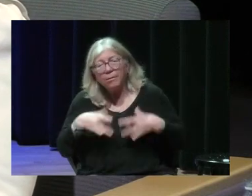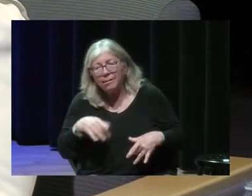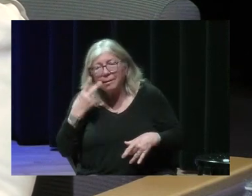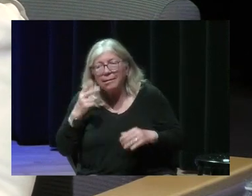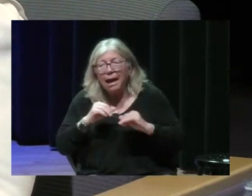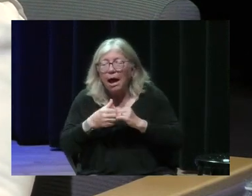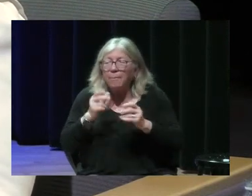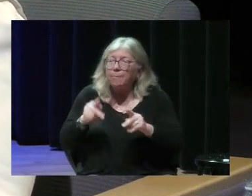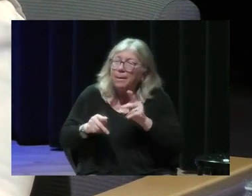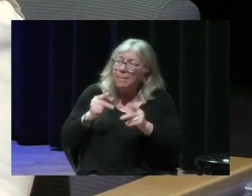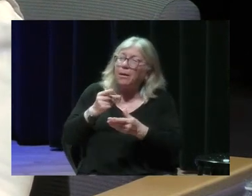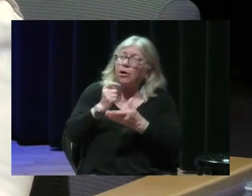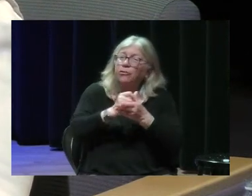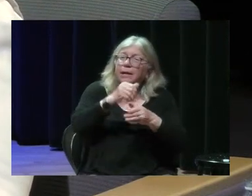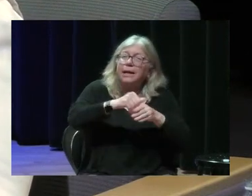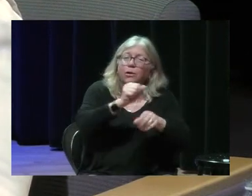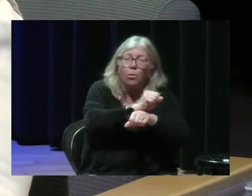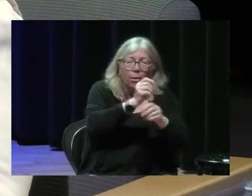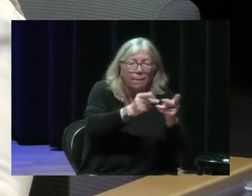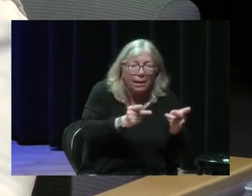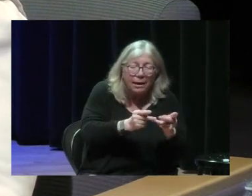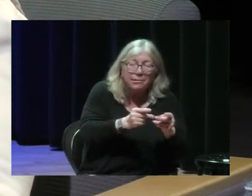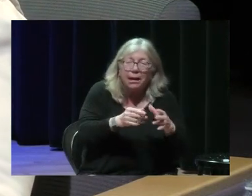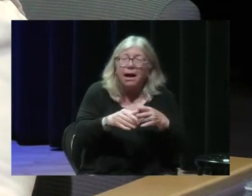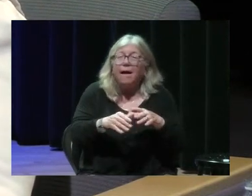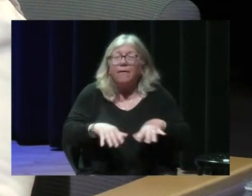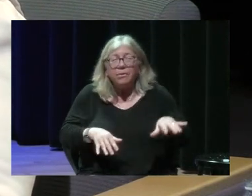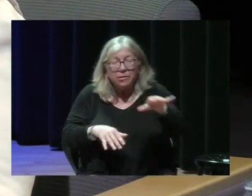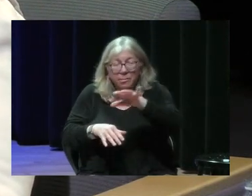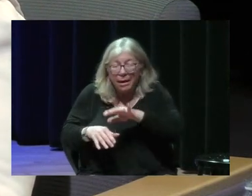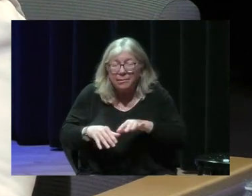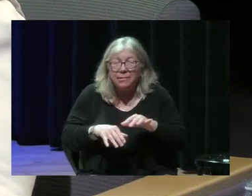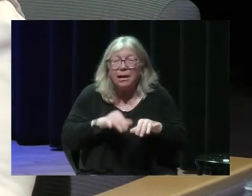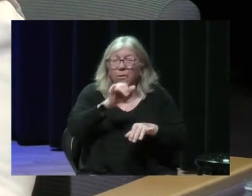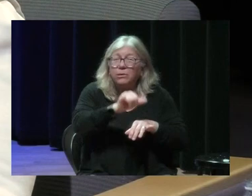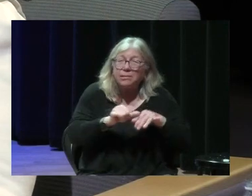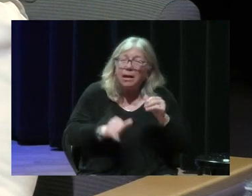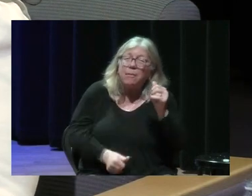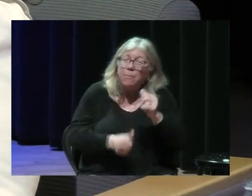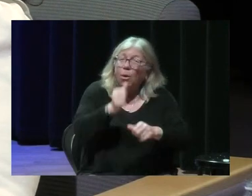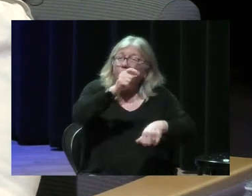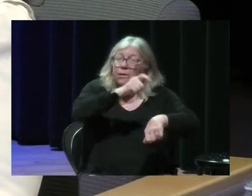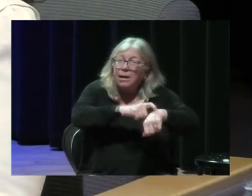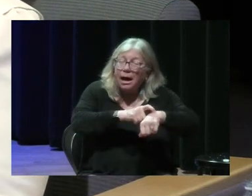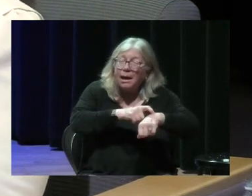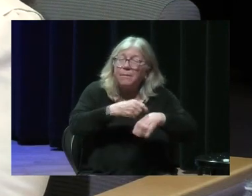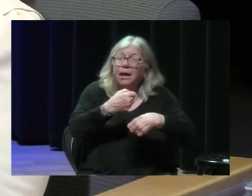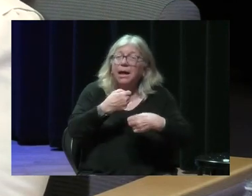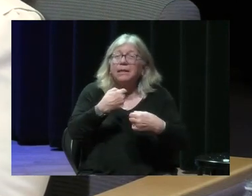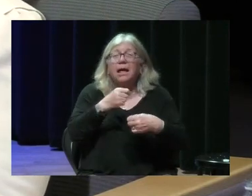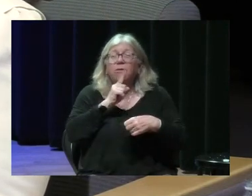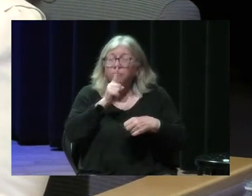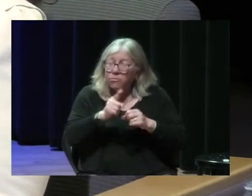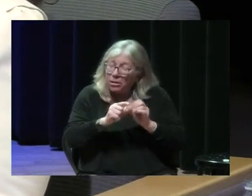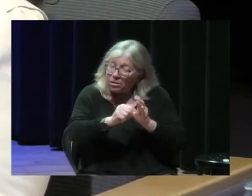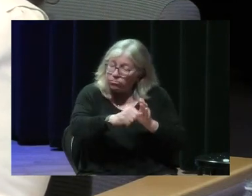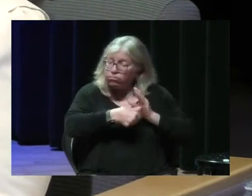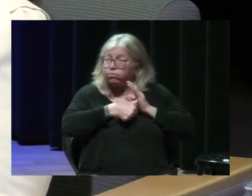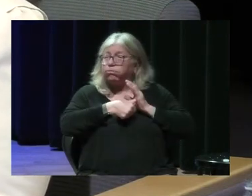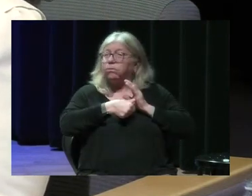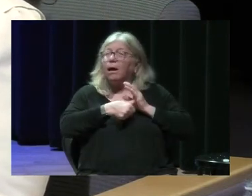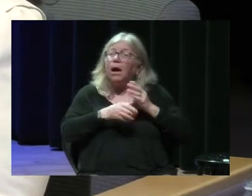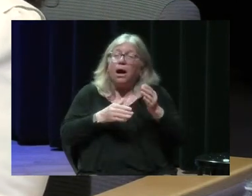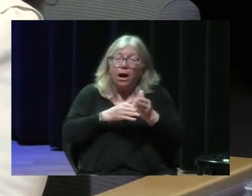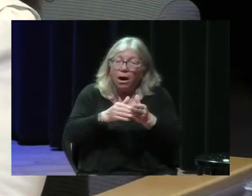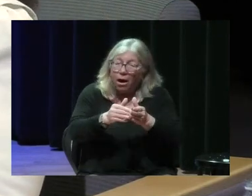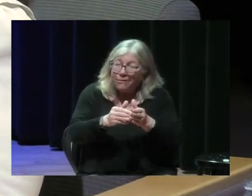people are treated in their workplaces. The spaces that we spend the most time and that make the biggest mark on us are